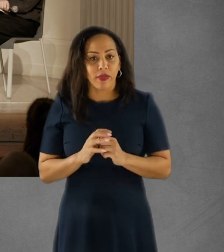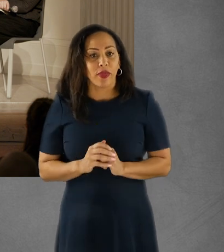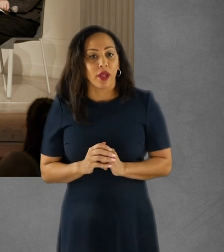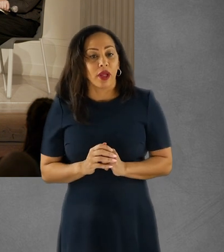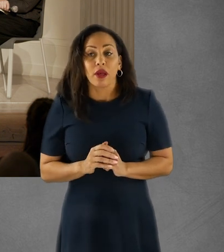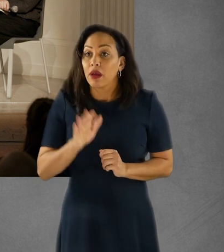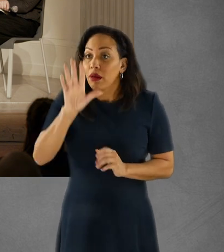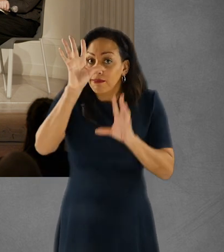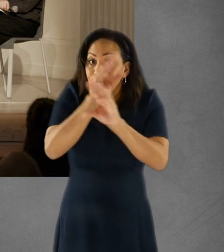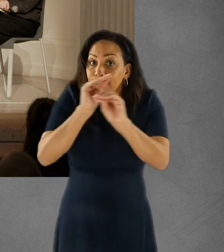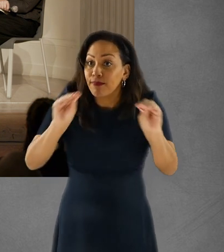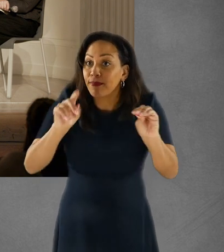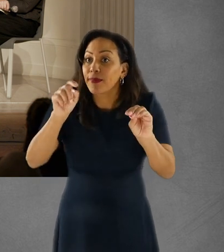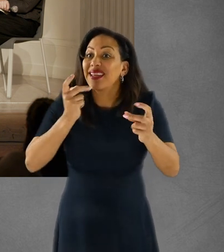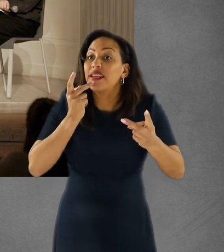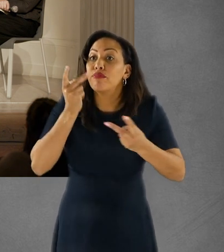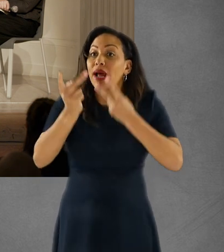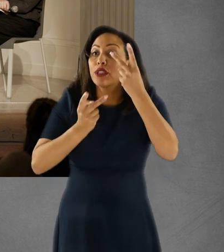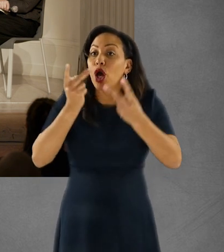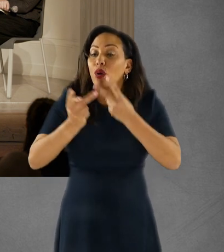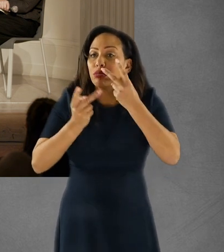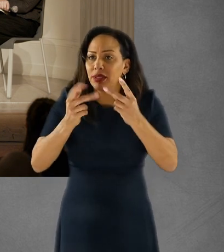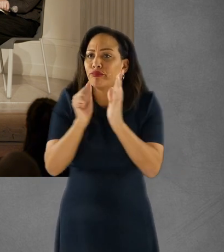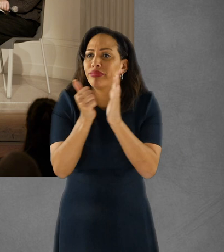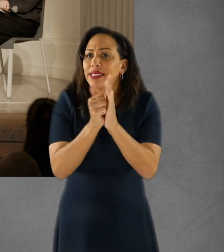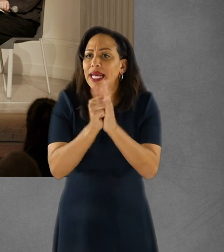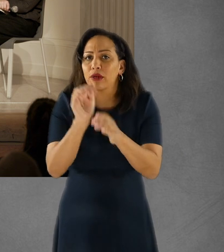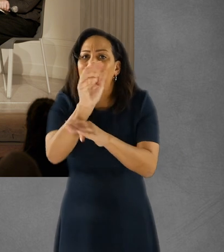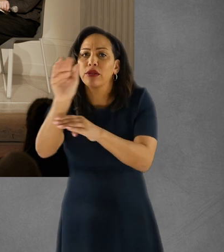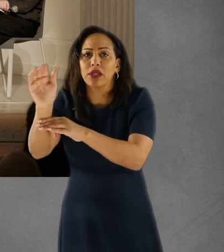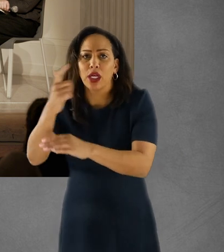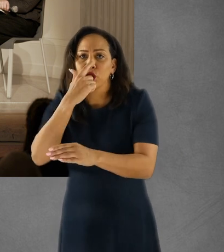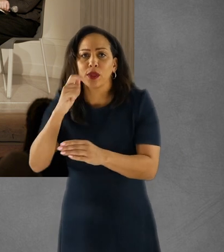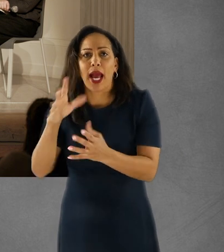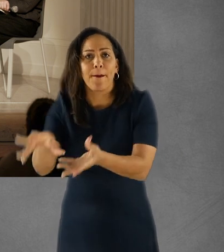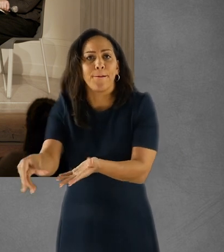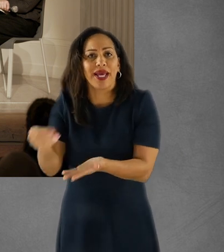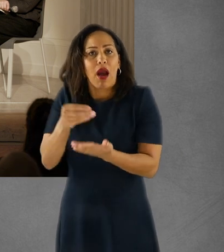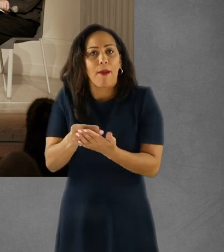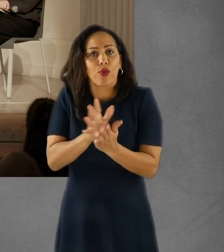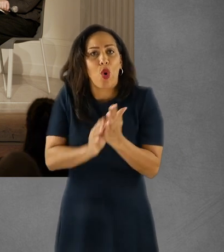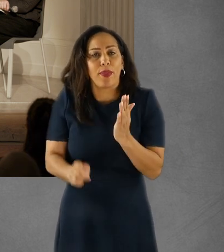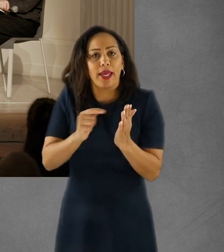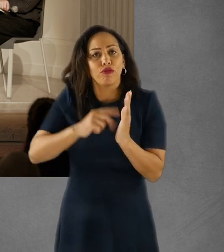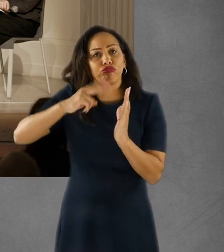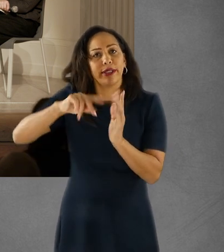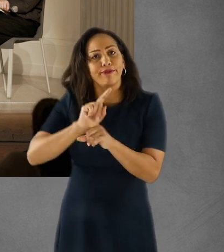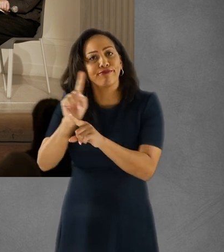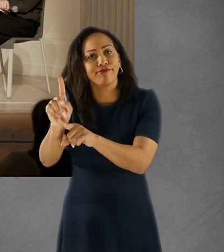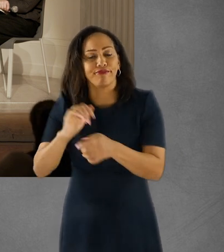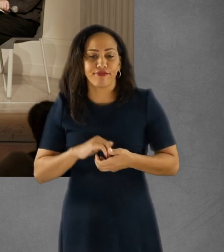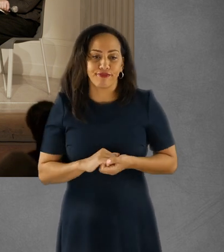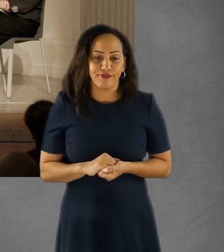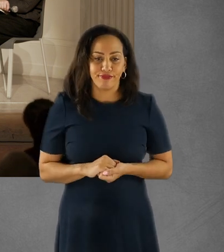But the libretto is outside and printed out if you want to read it all, because probably in the experience of the work you don't actually perceive. No. Not much, unless you're looking